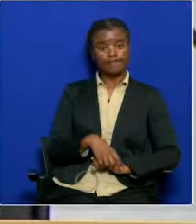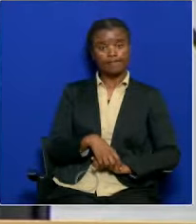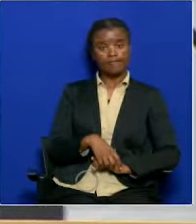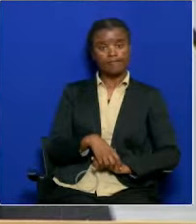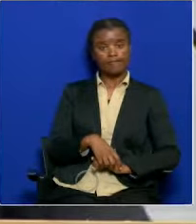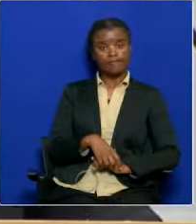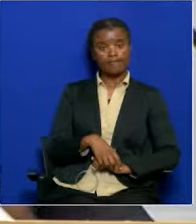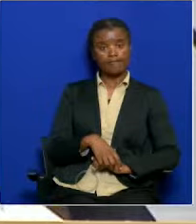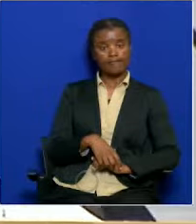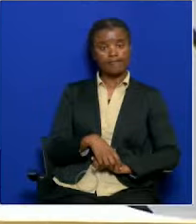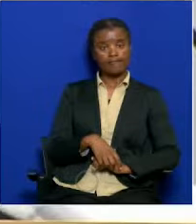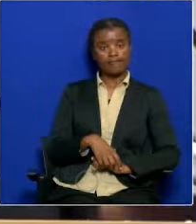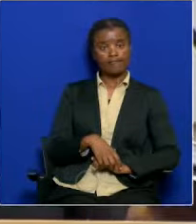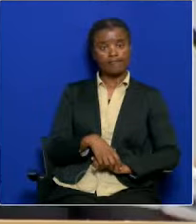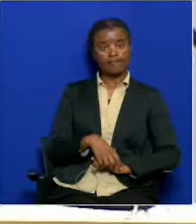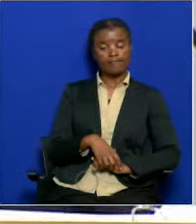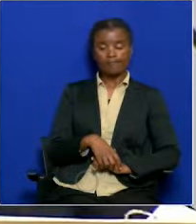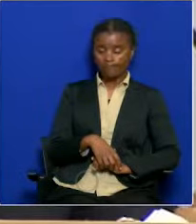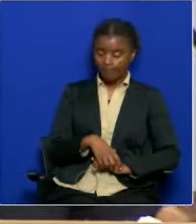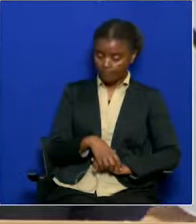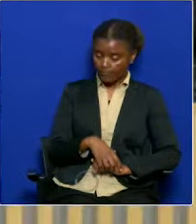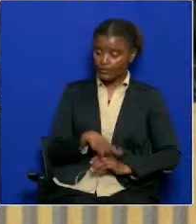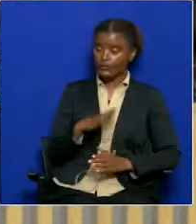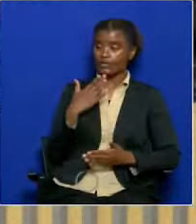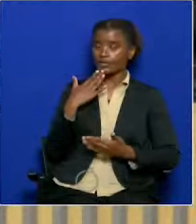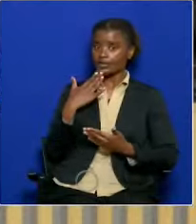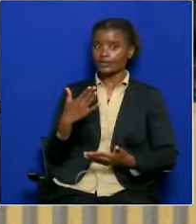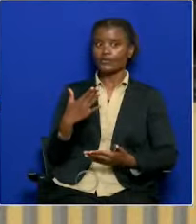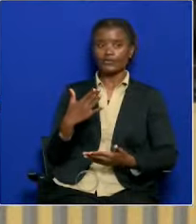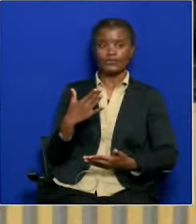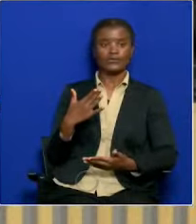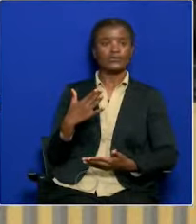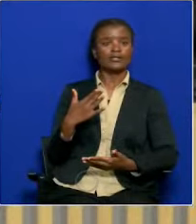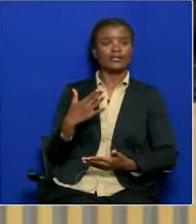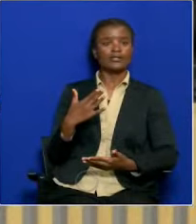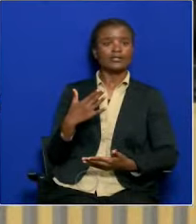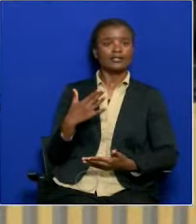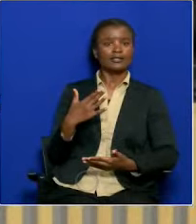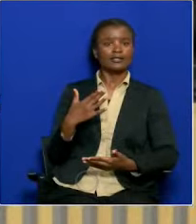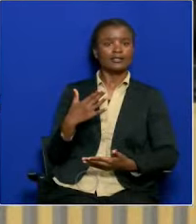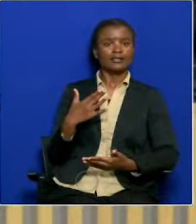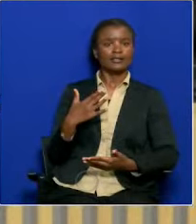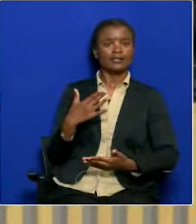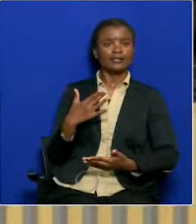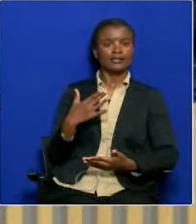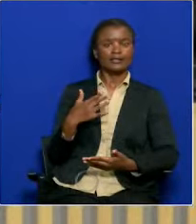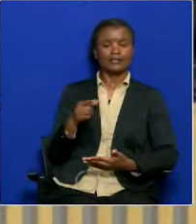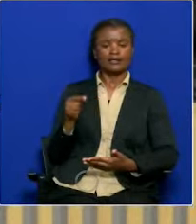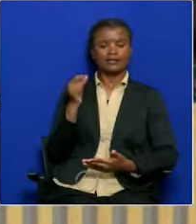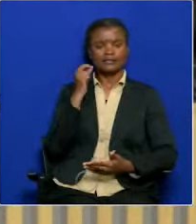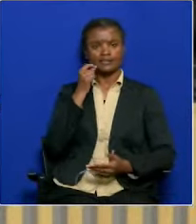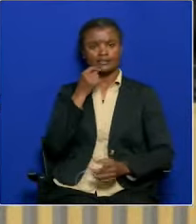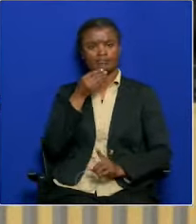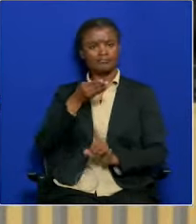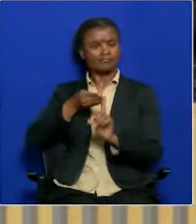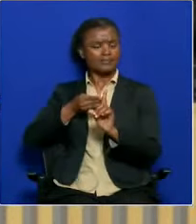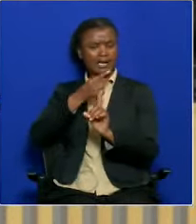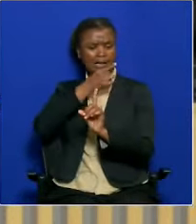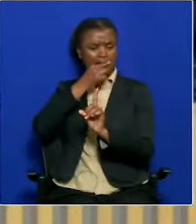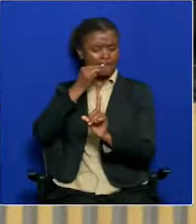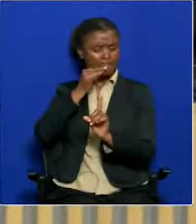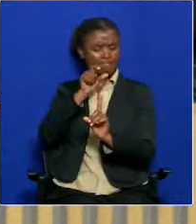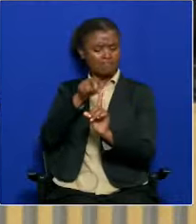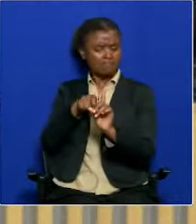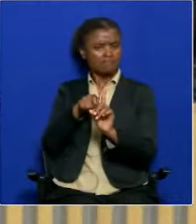Oh, thank you. I think I'm hearing the mention of a General Zamini for the first time, so that's why I'm